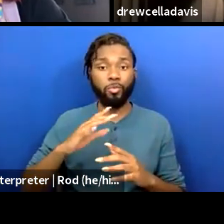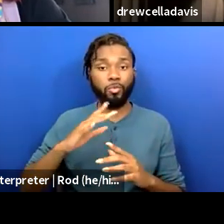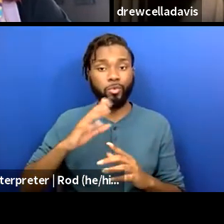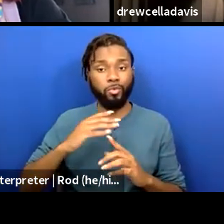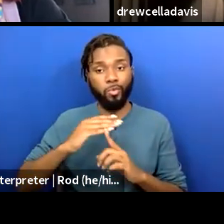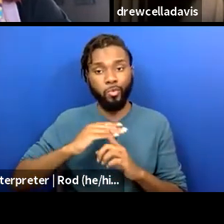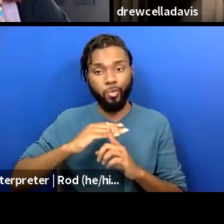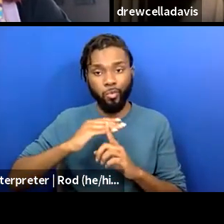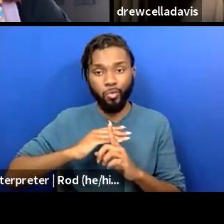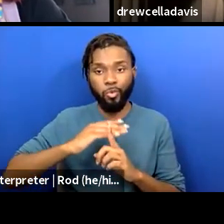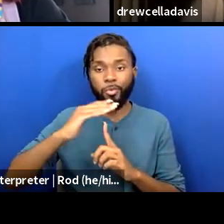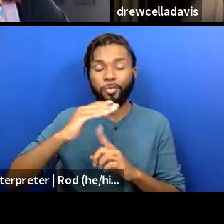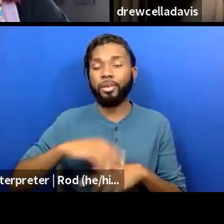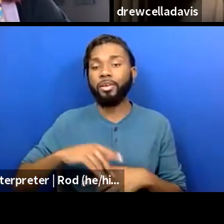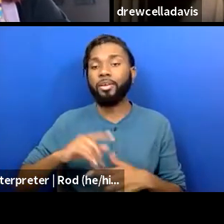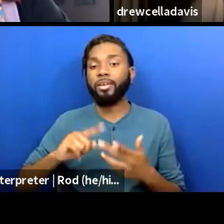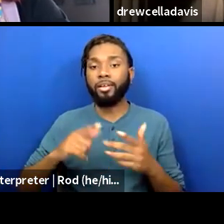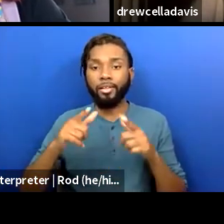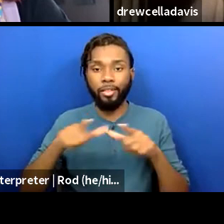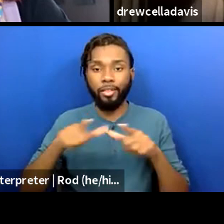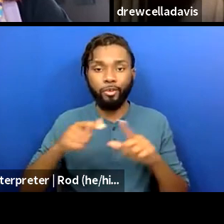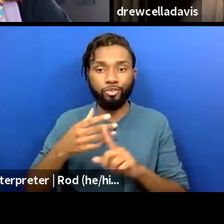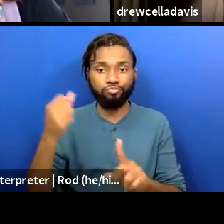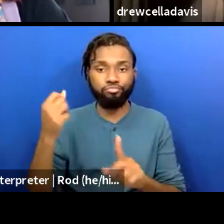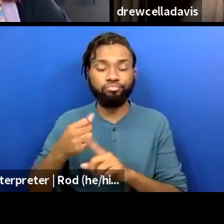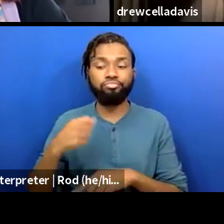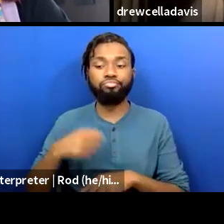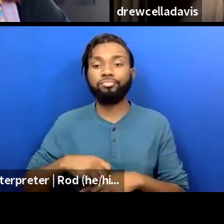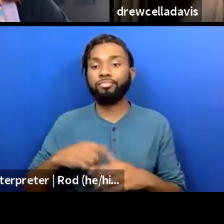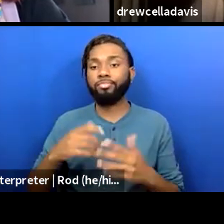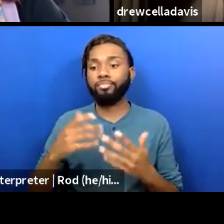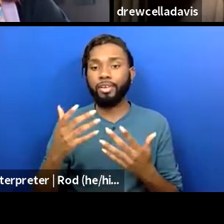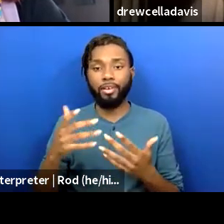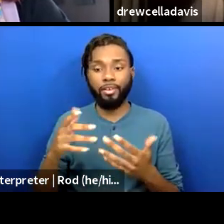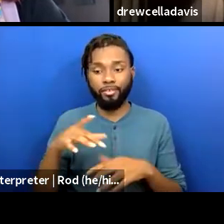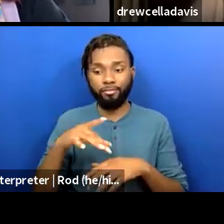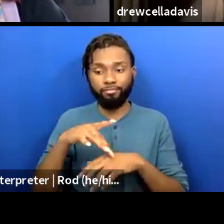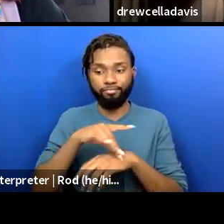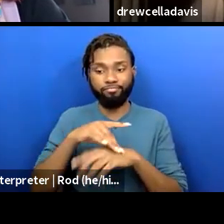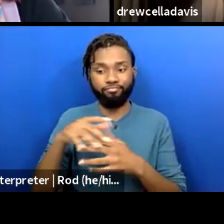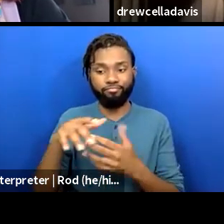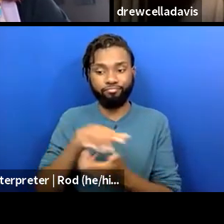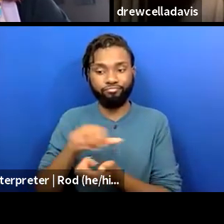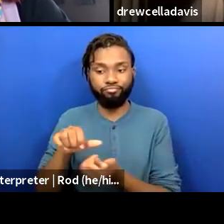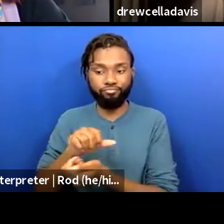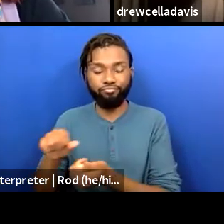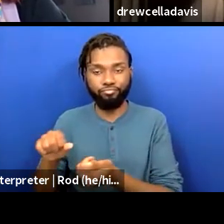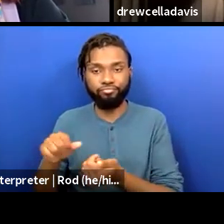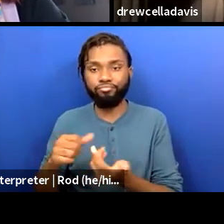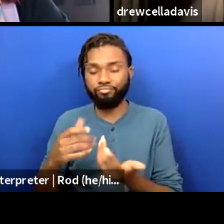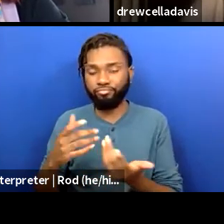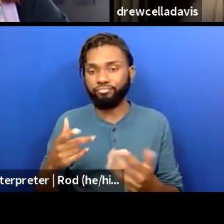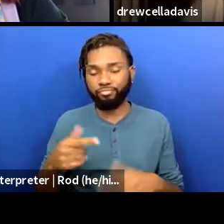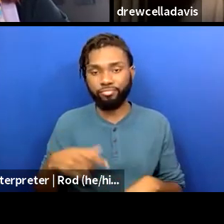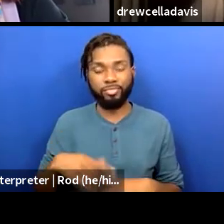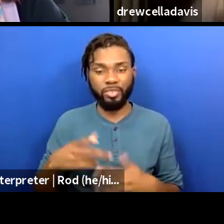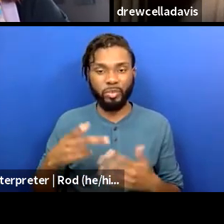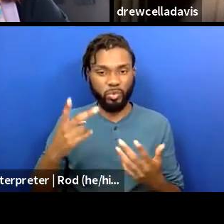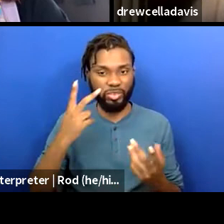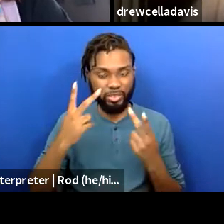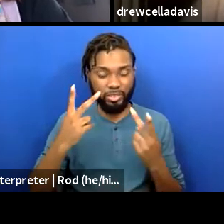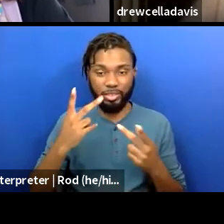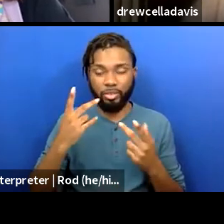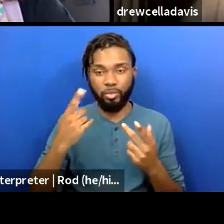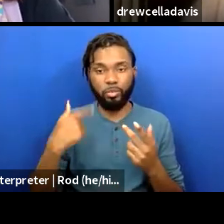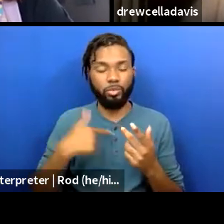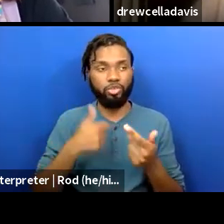and ecology and environment. I really see it as just one giant event. We try to compartmentalize it and